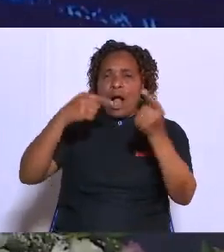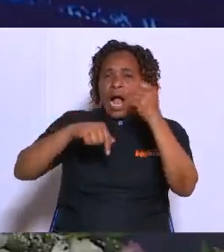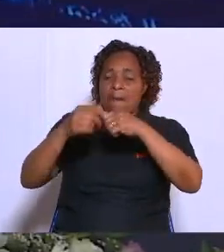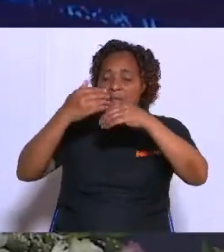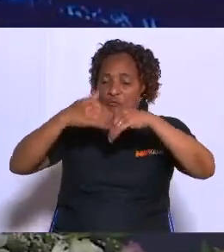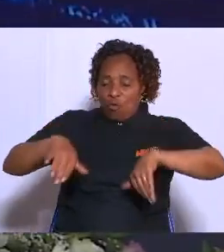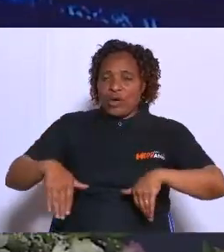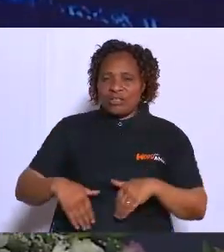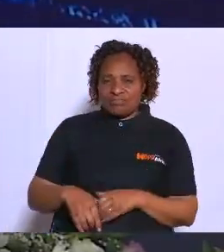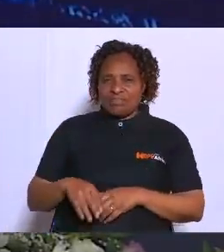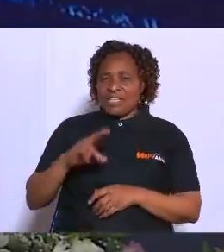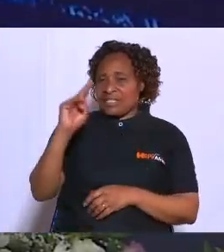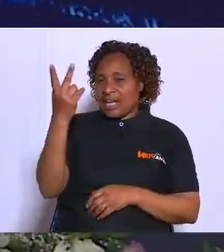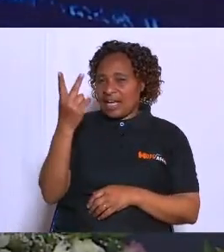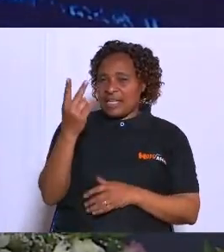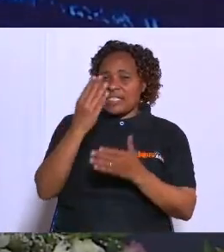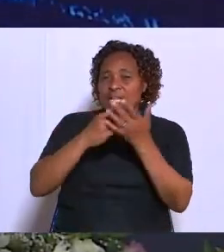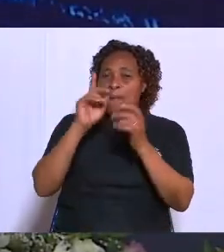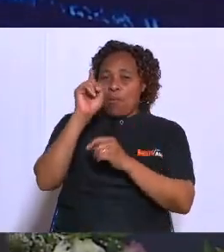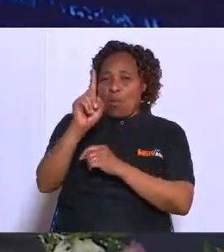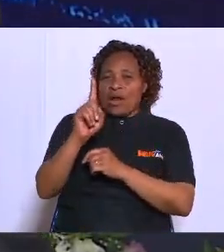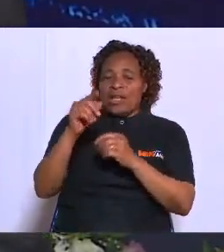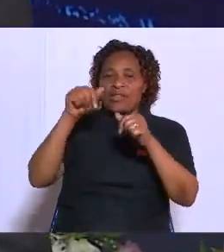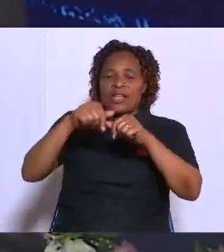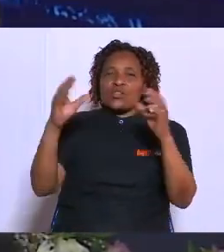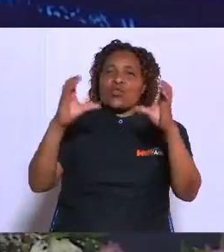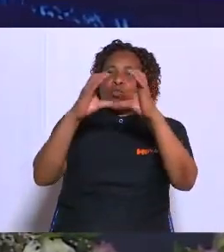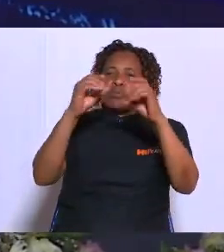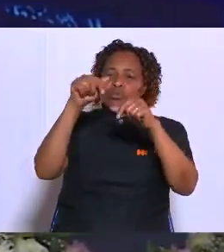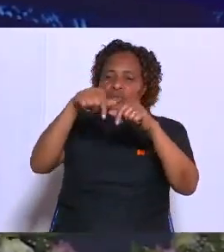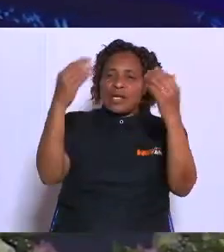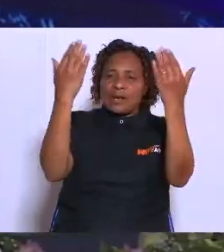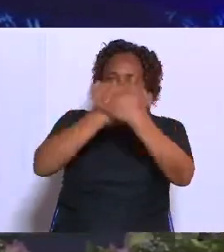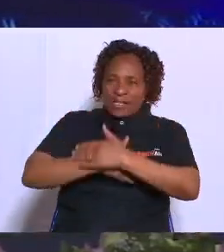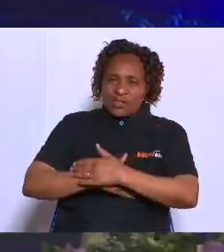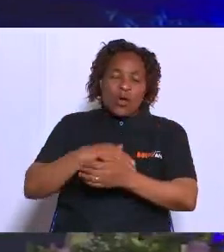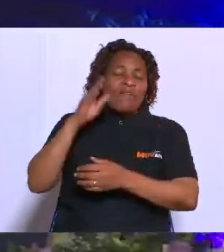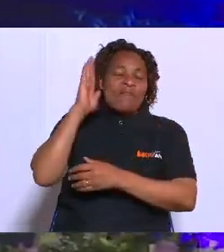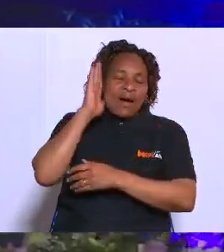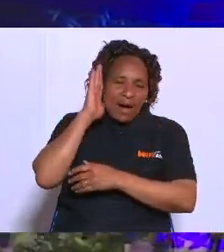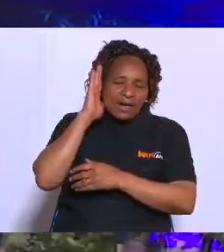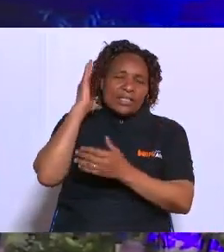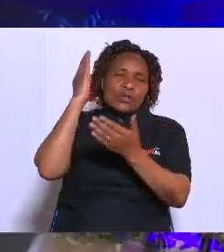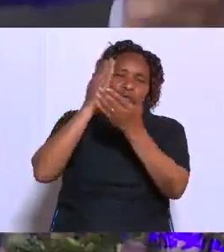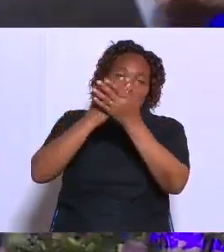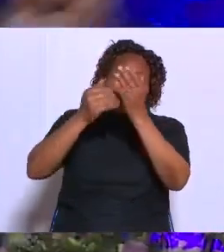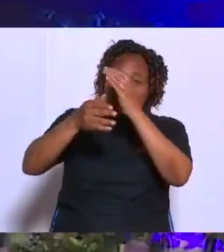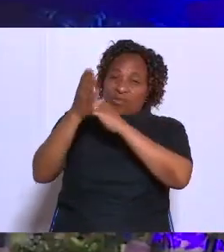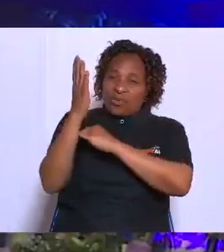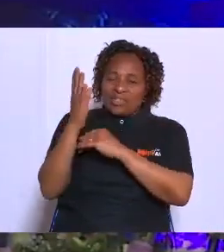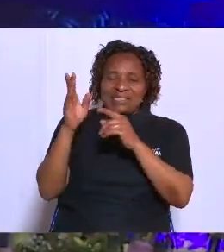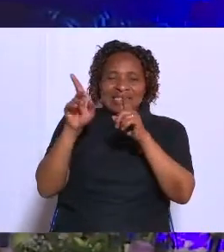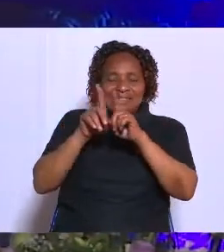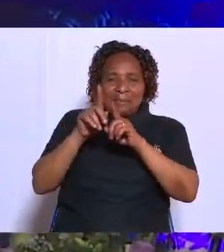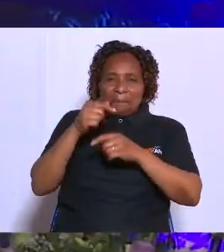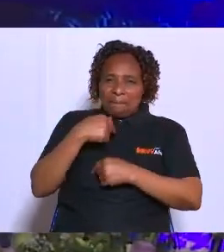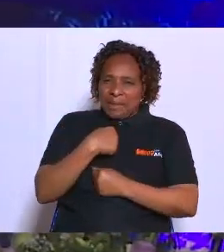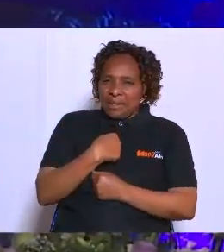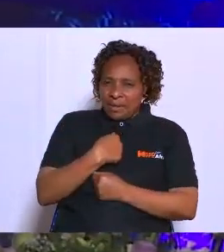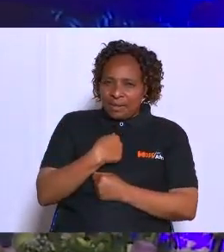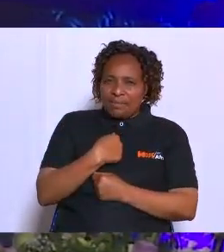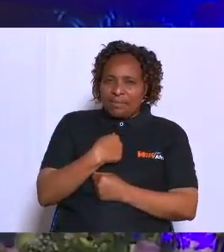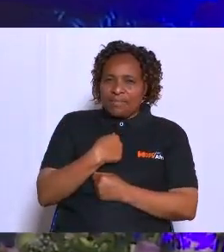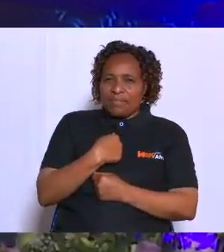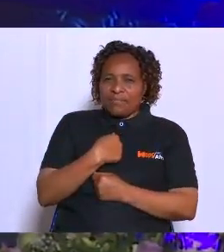there's somebody in this audience here tonight that you've heard the truth of God and like me